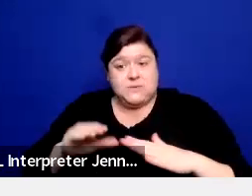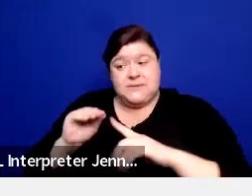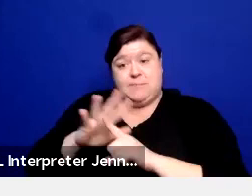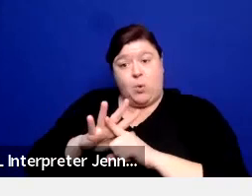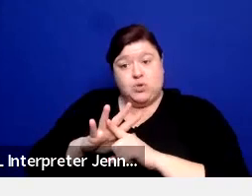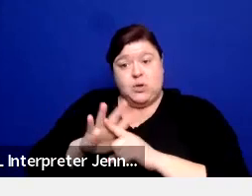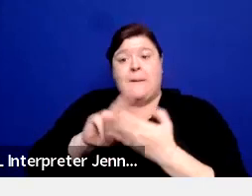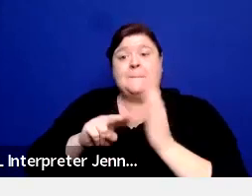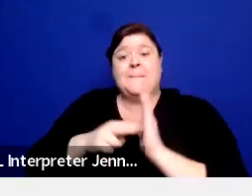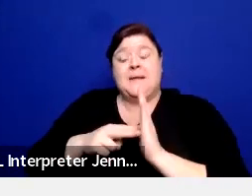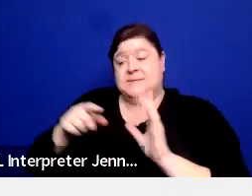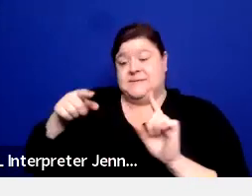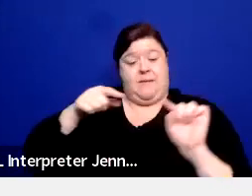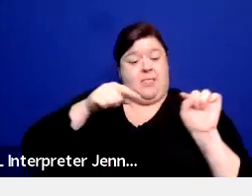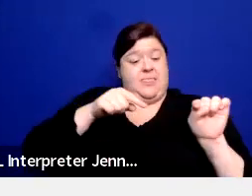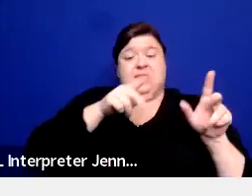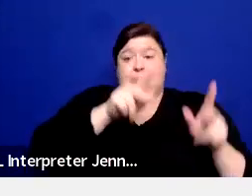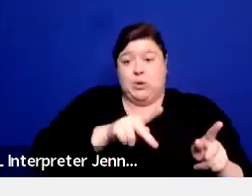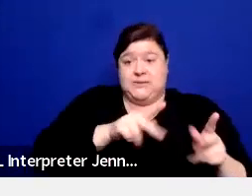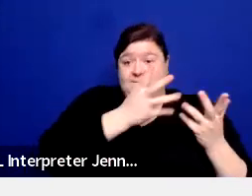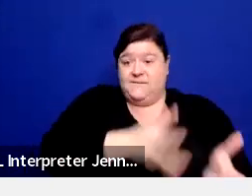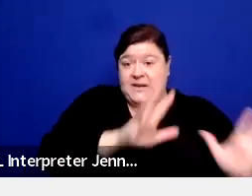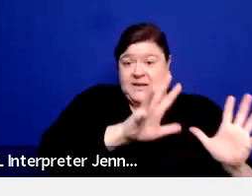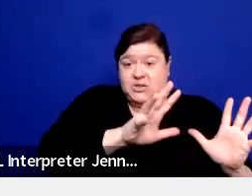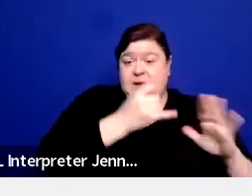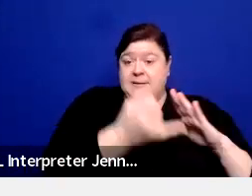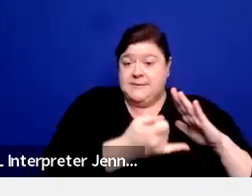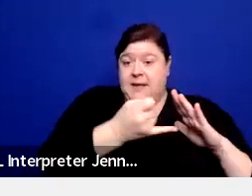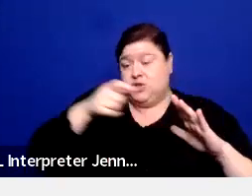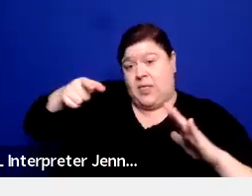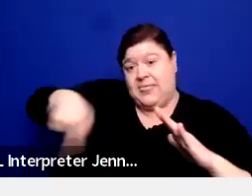period starts the day after they finish their isolation.